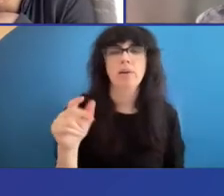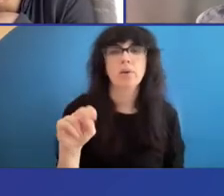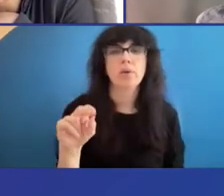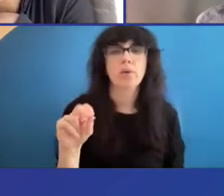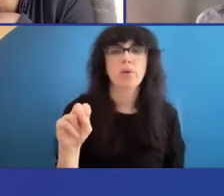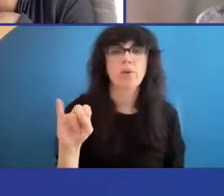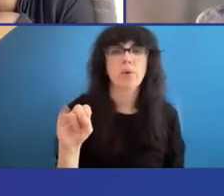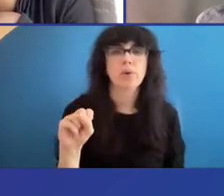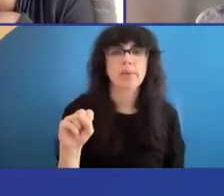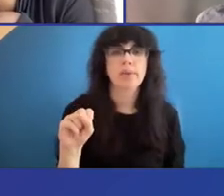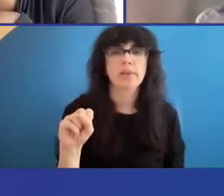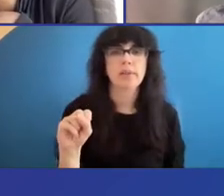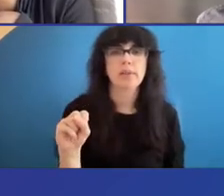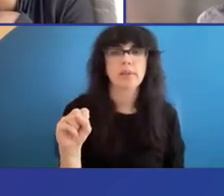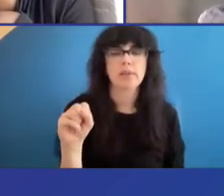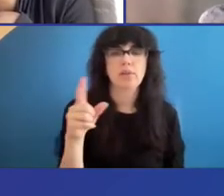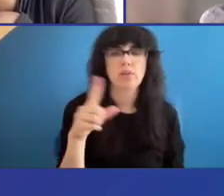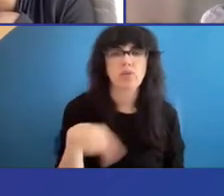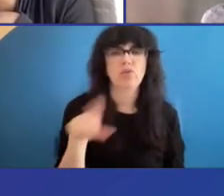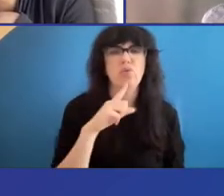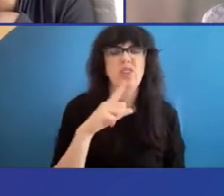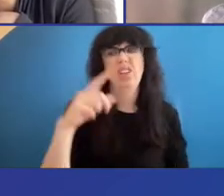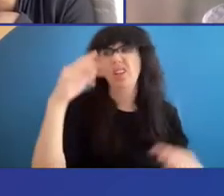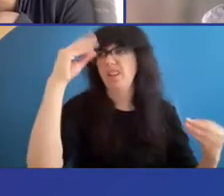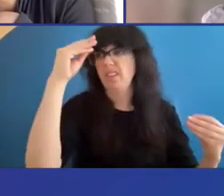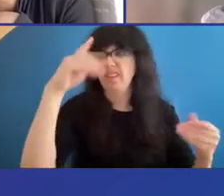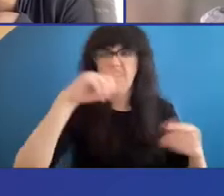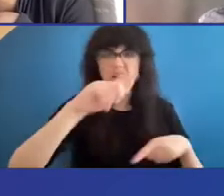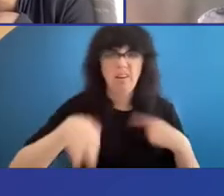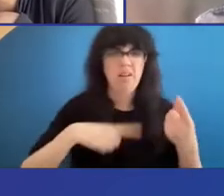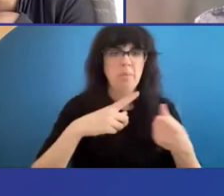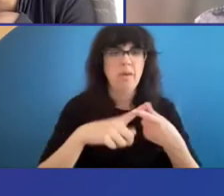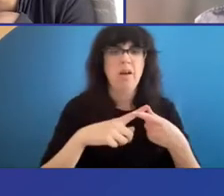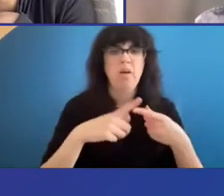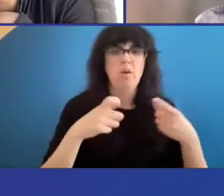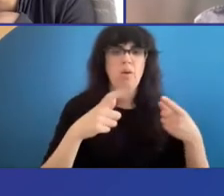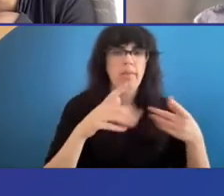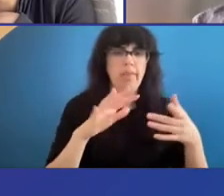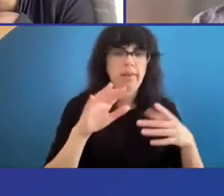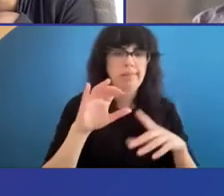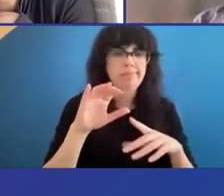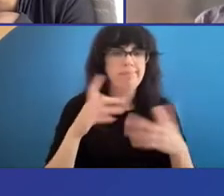the civic and collective structures that we're a part of, and